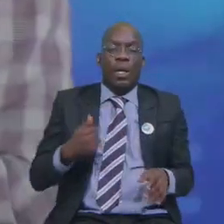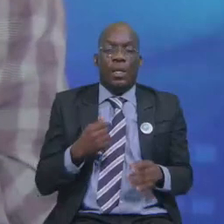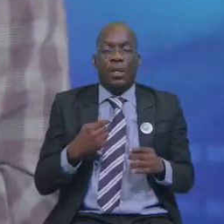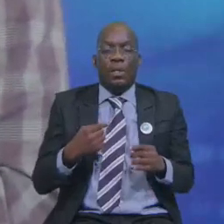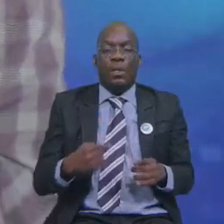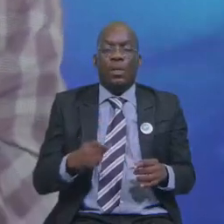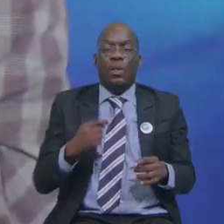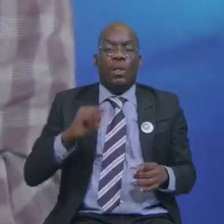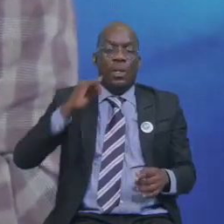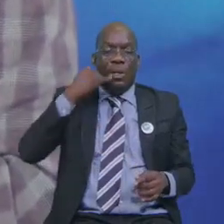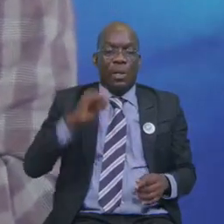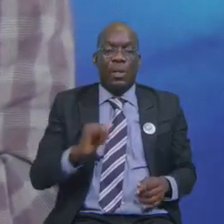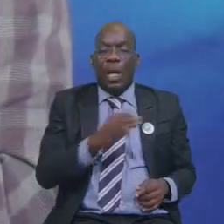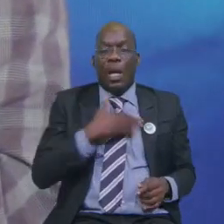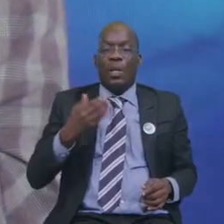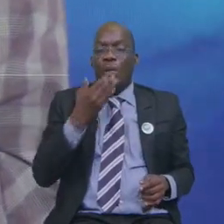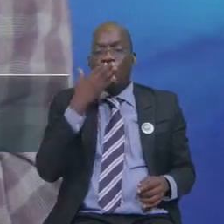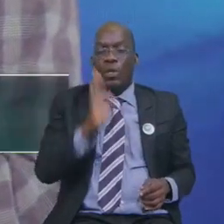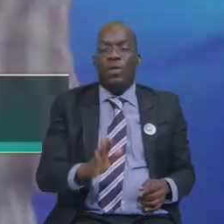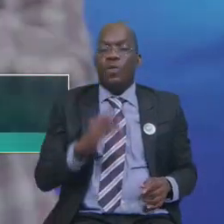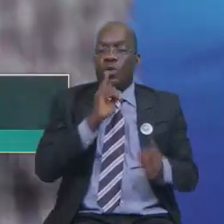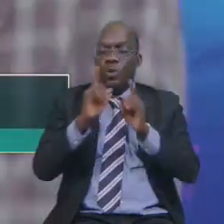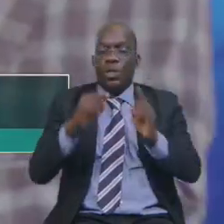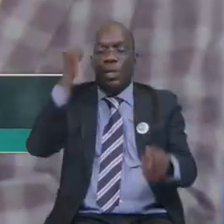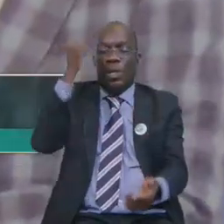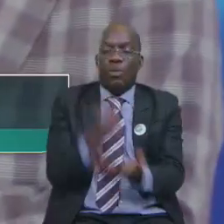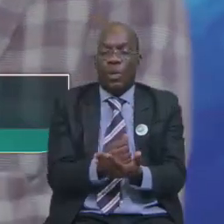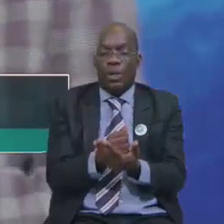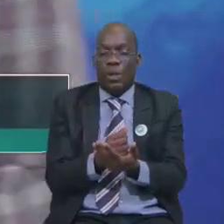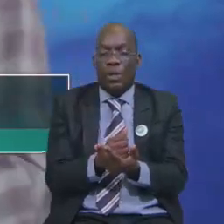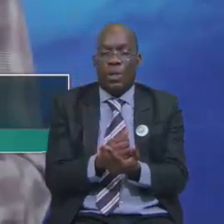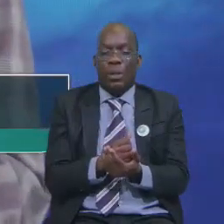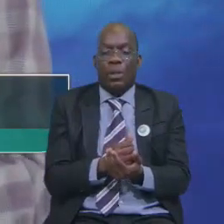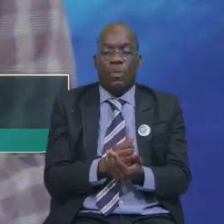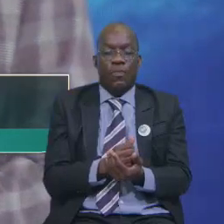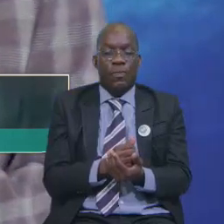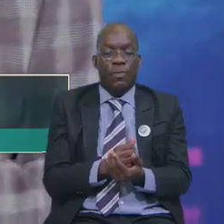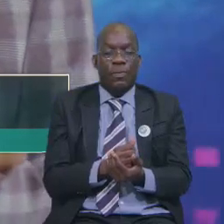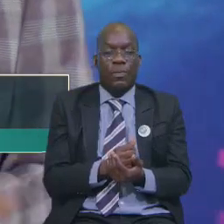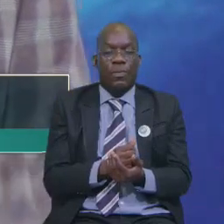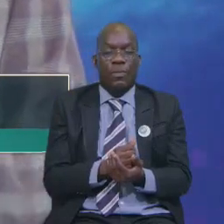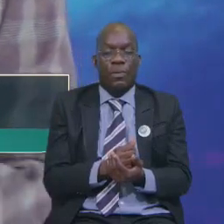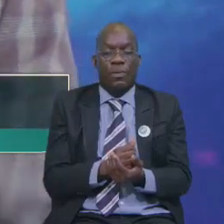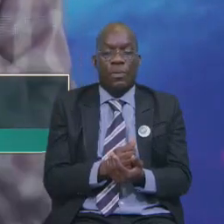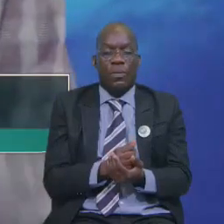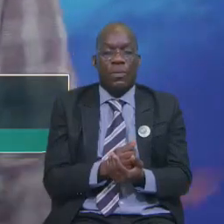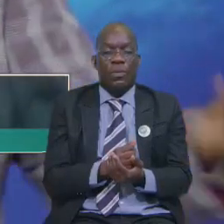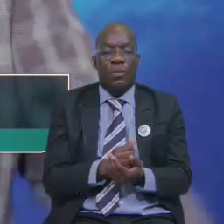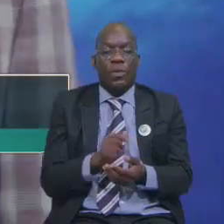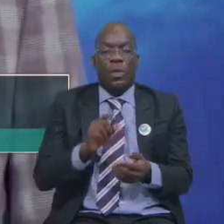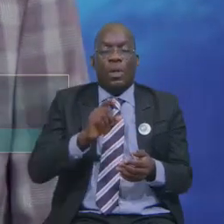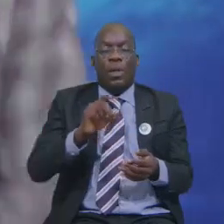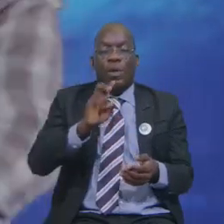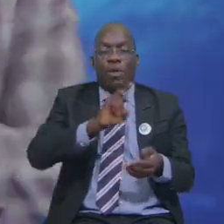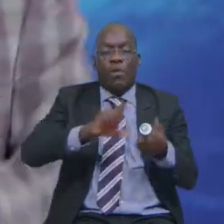evil speakings. Amen. And then in verse 2, and then it says, and newborn